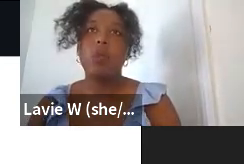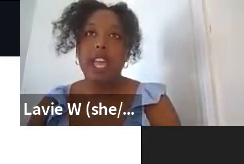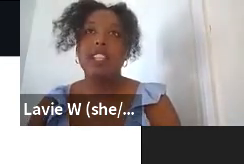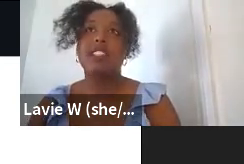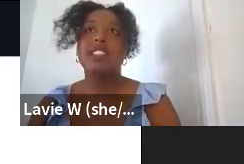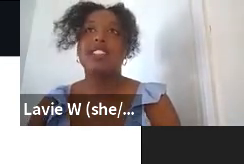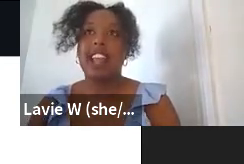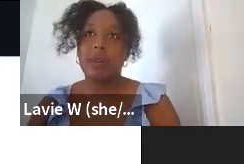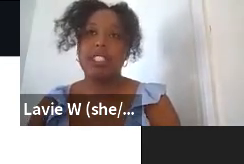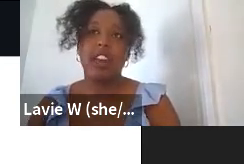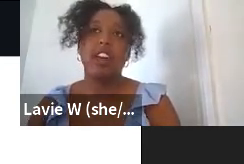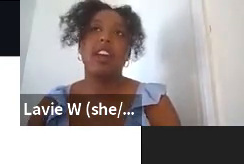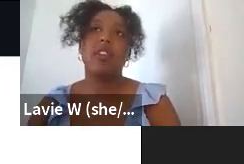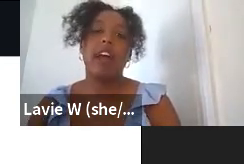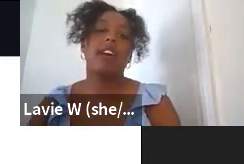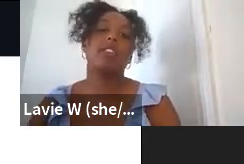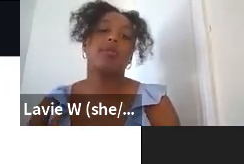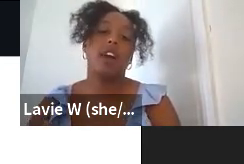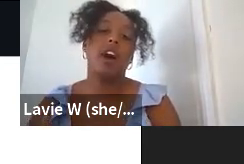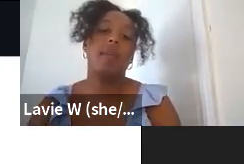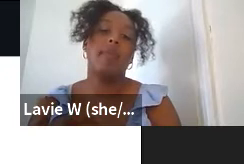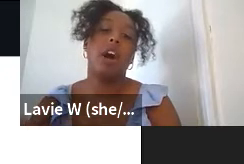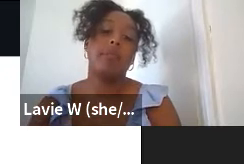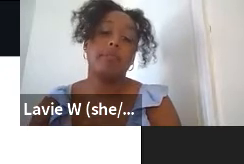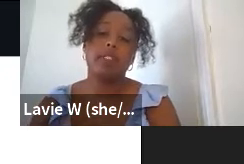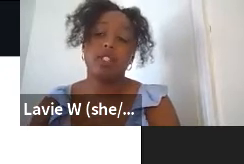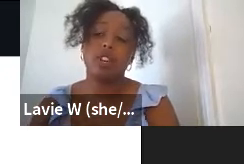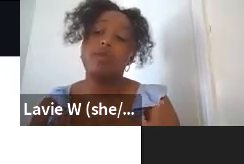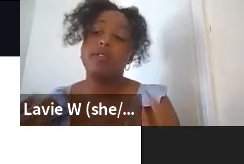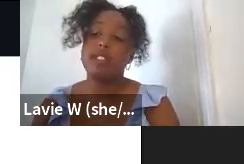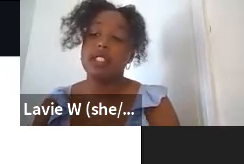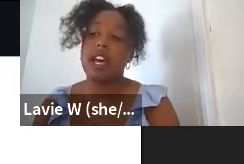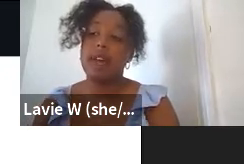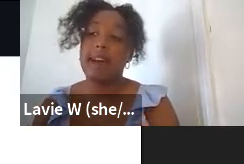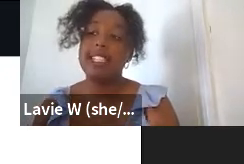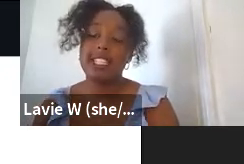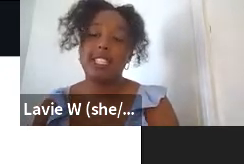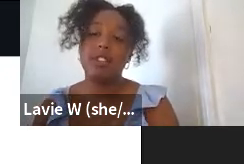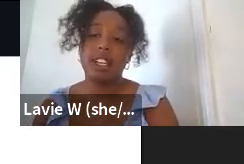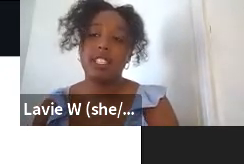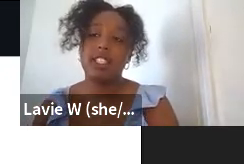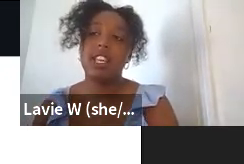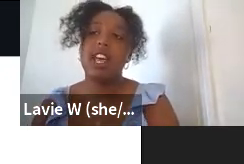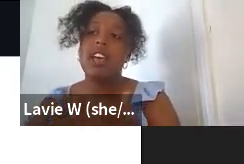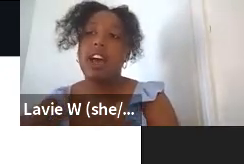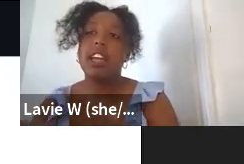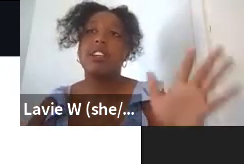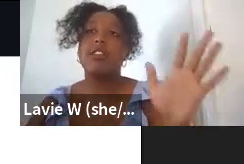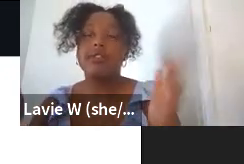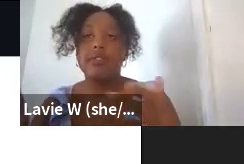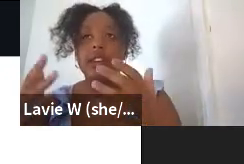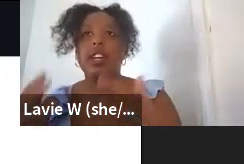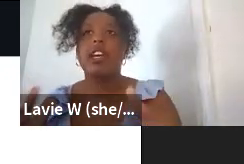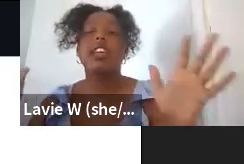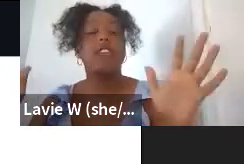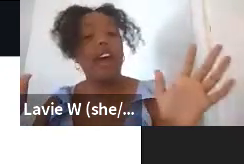the weight that I was carrying around in terms of identity crisis kind